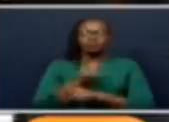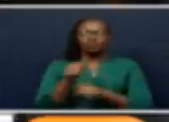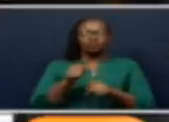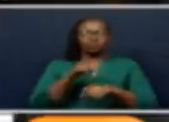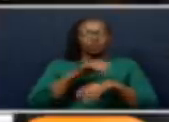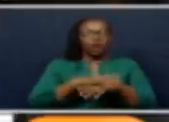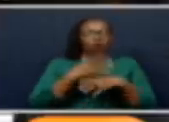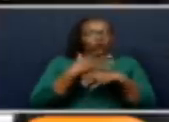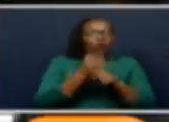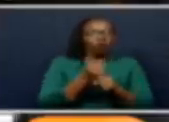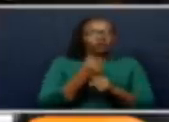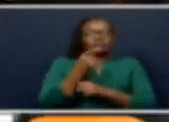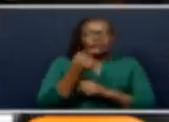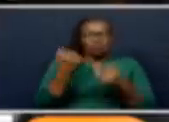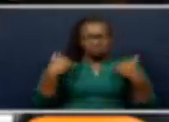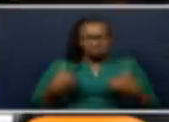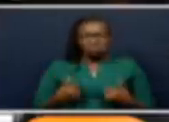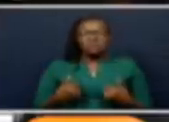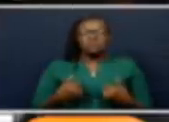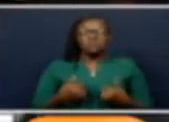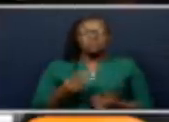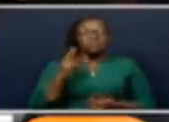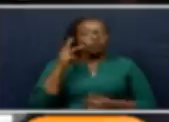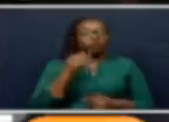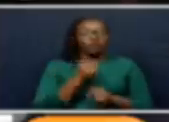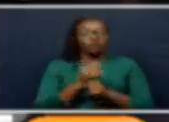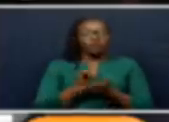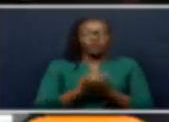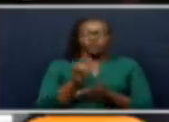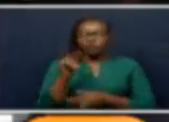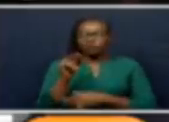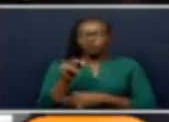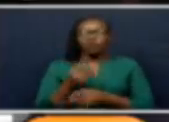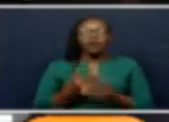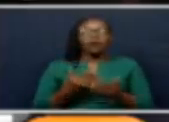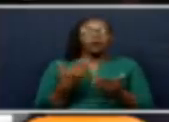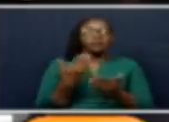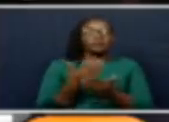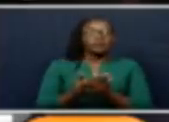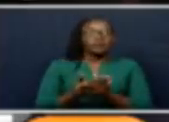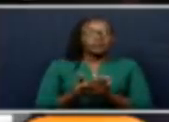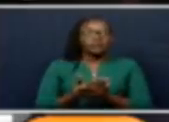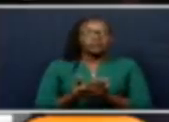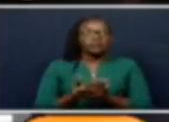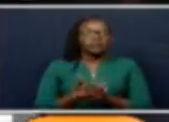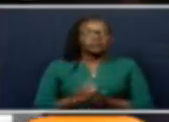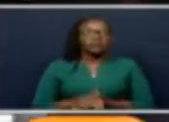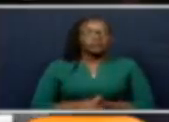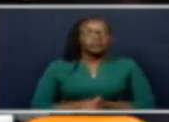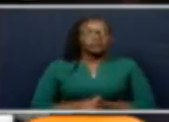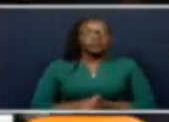confidence and say it is me who is going to be. It is until... It happens.